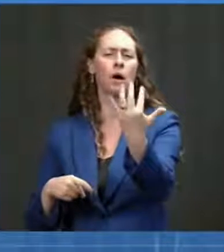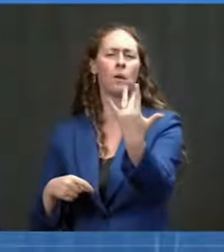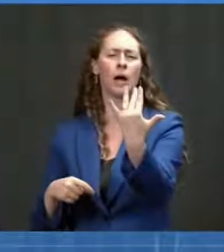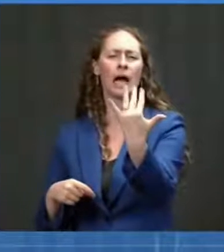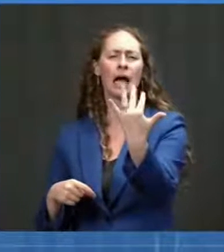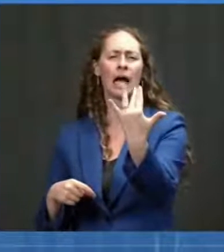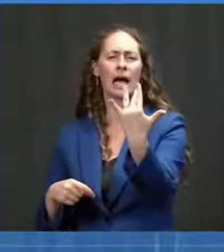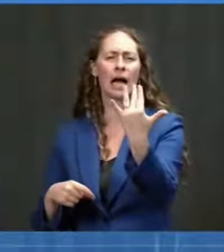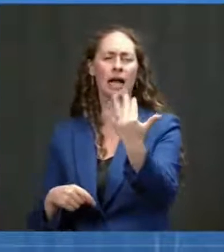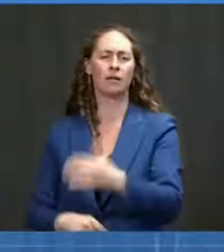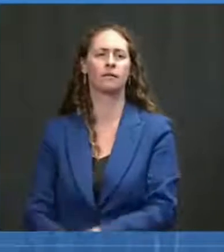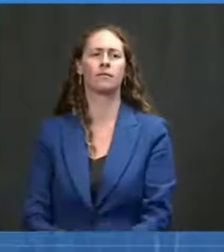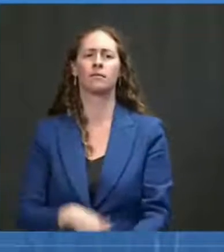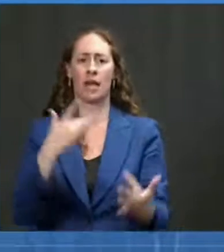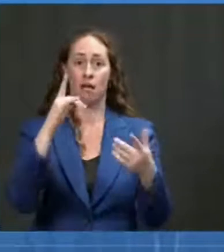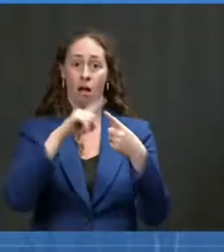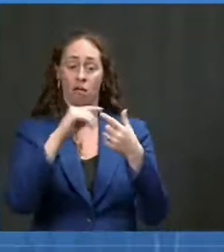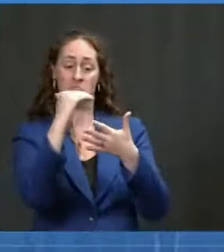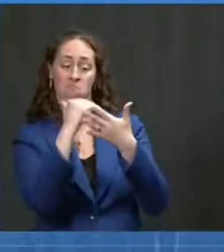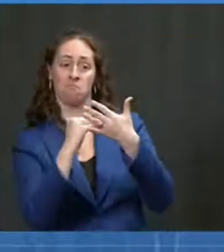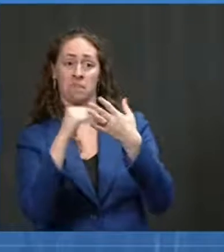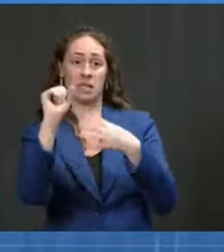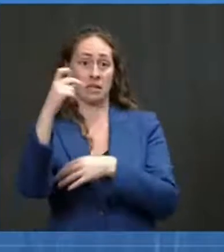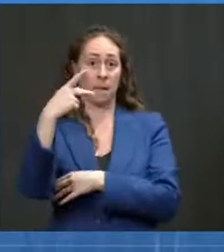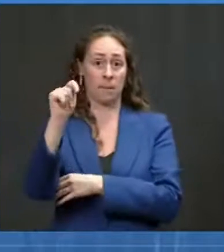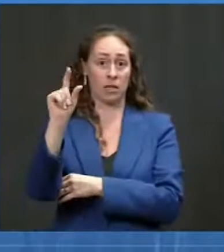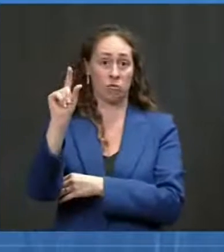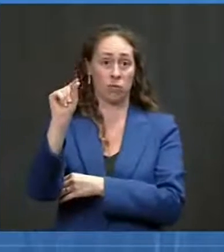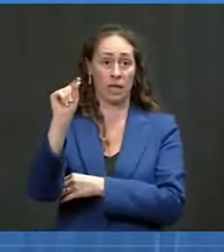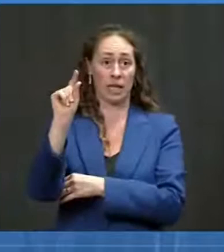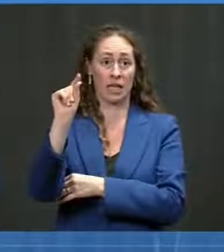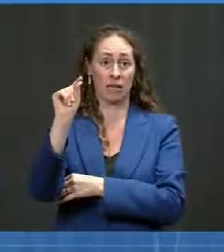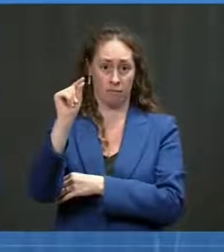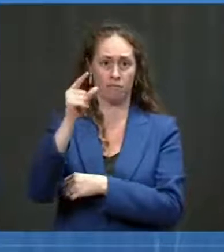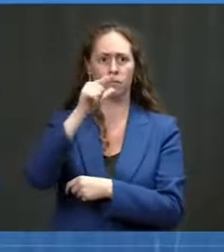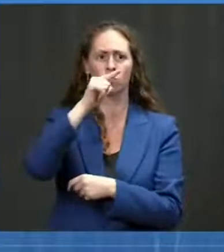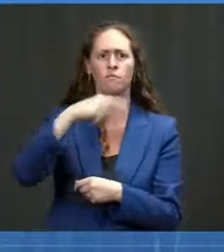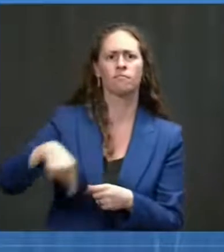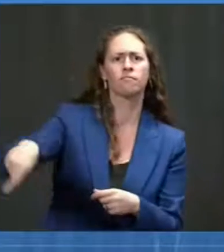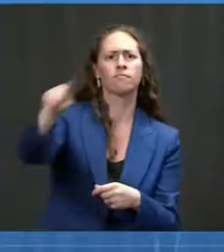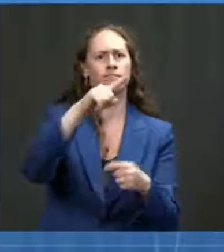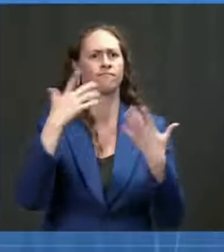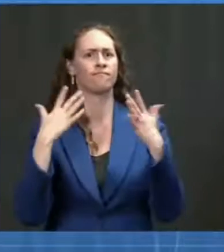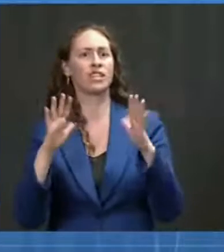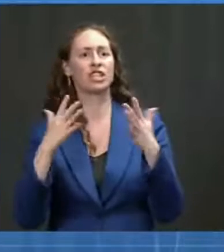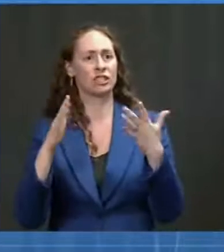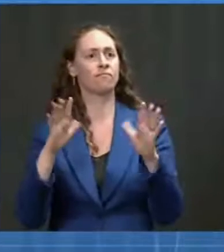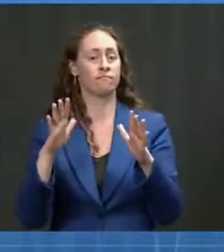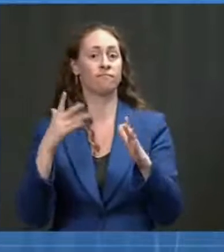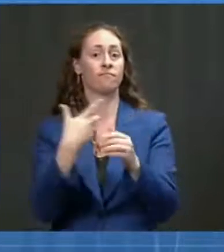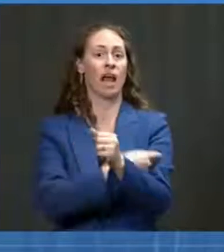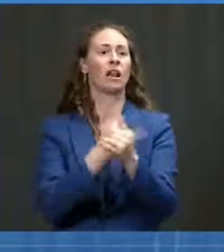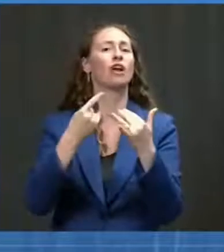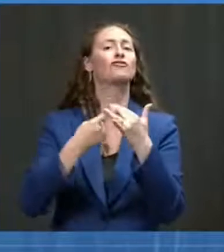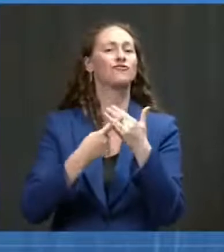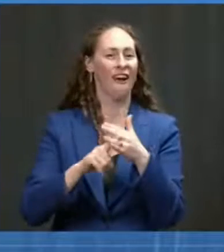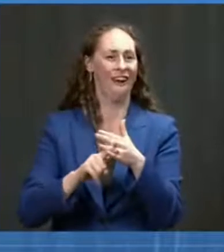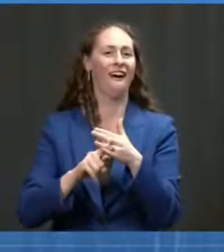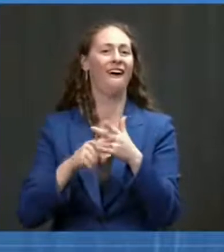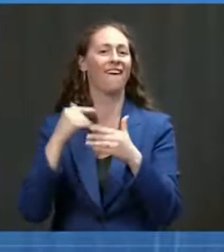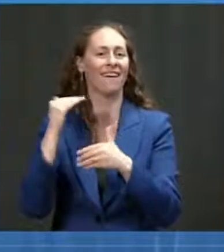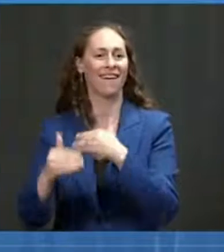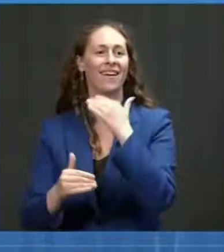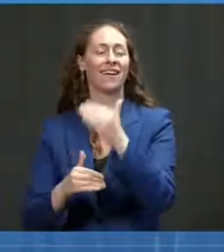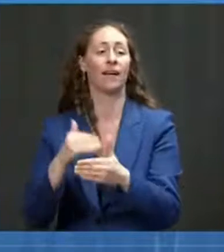20th, fully vaccinated adults could begin getting their booster shots 8 months after their second shot of an mRNA